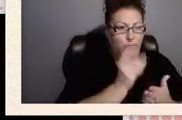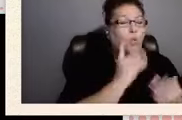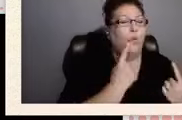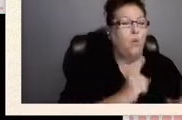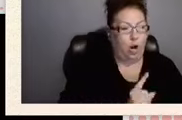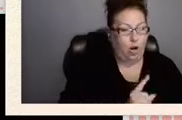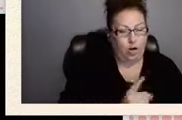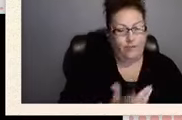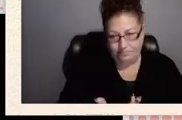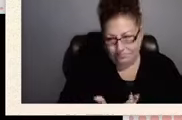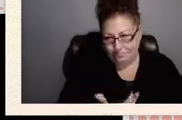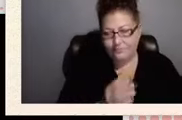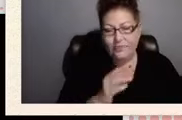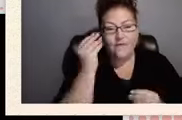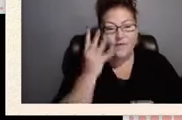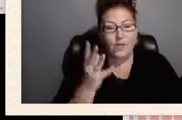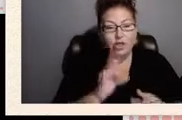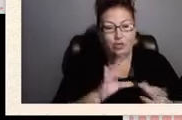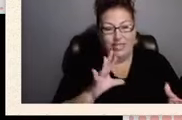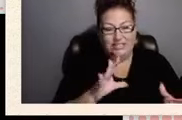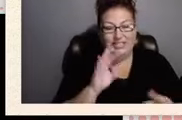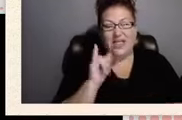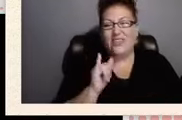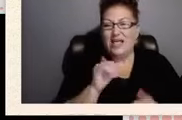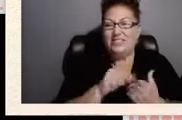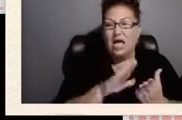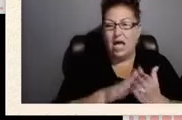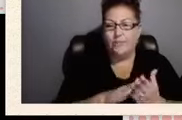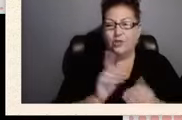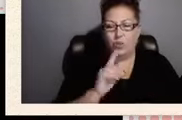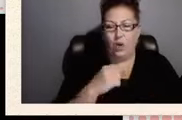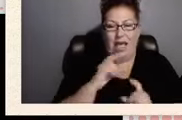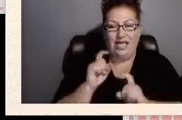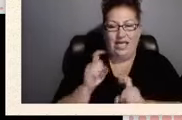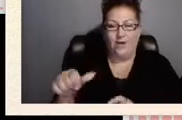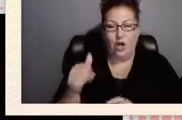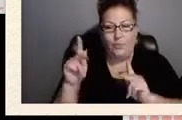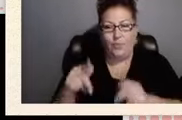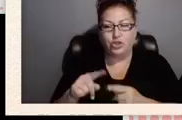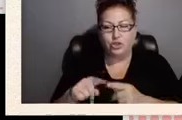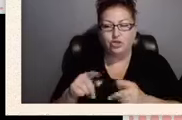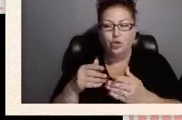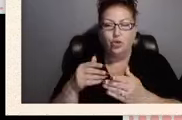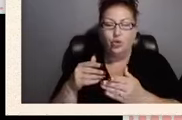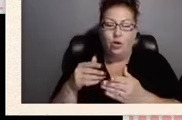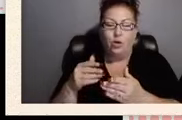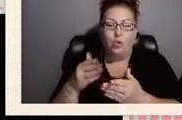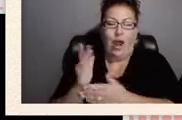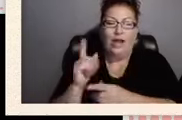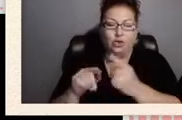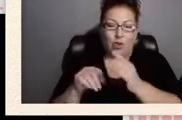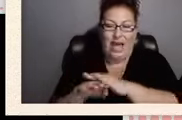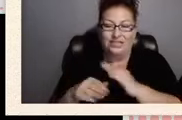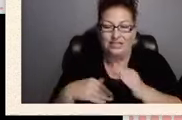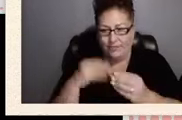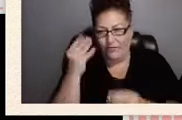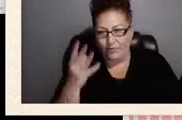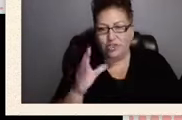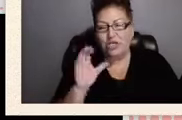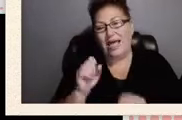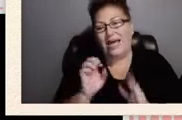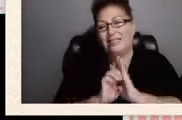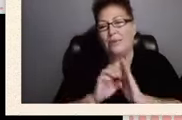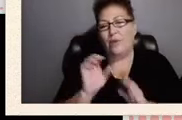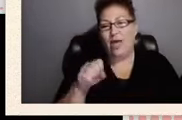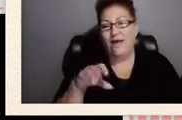Information releases, these are just documents where I give someone else the right to access my information. So for example, you can sign a FERPA release